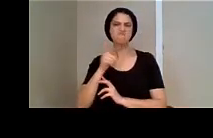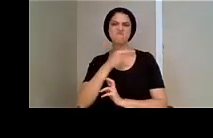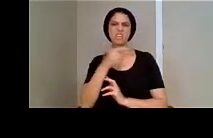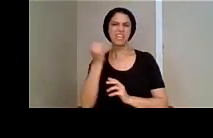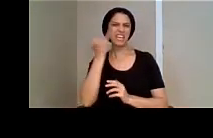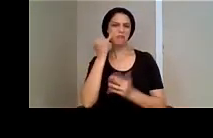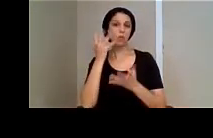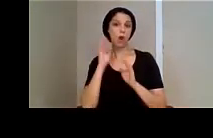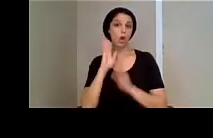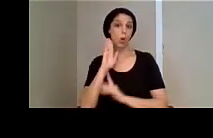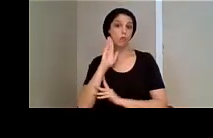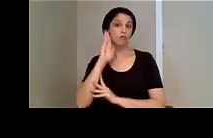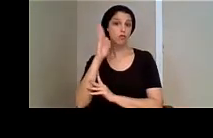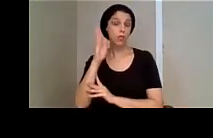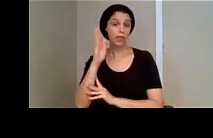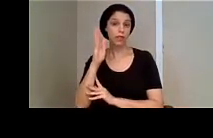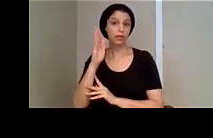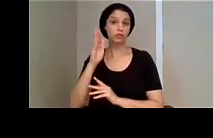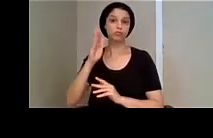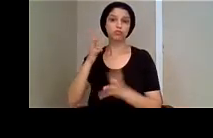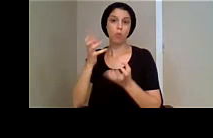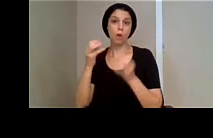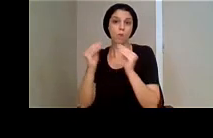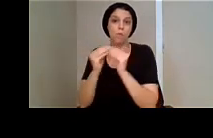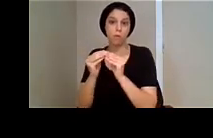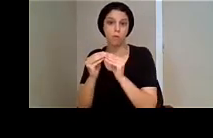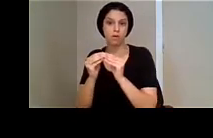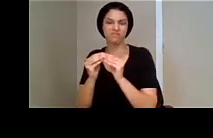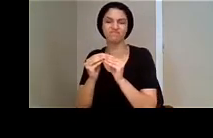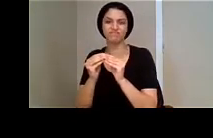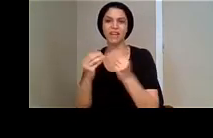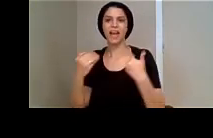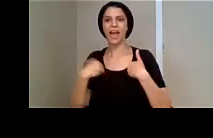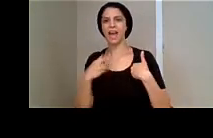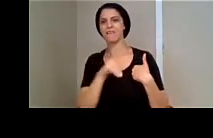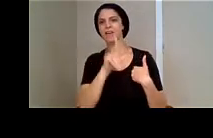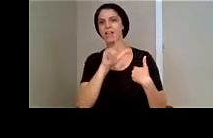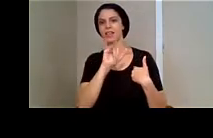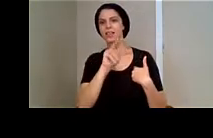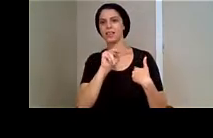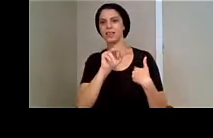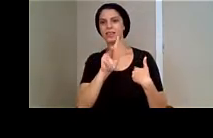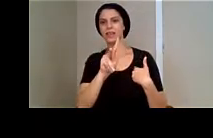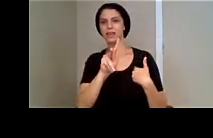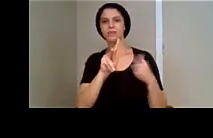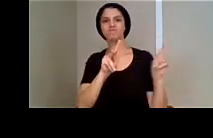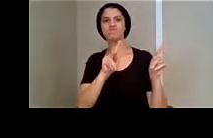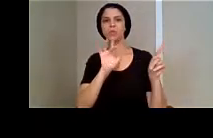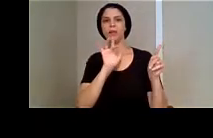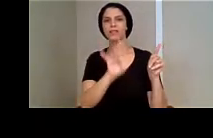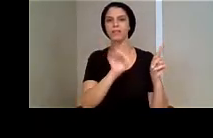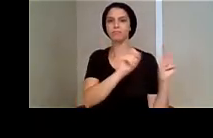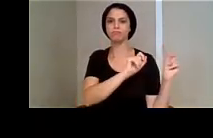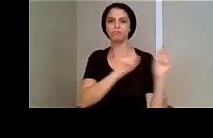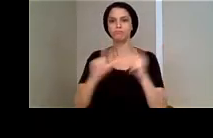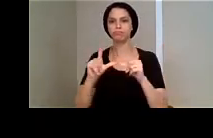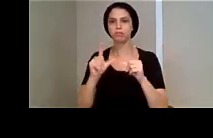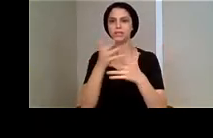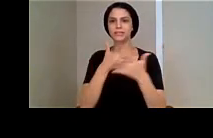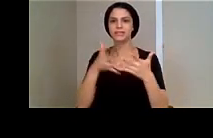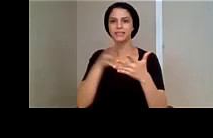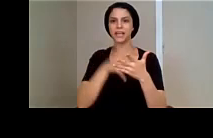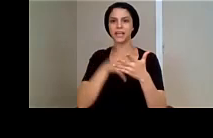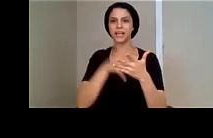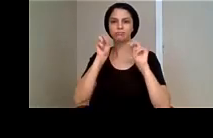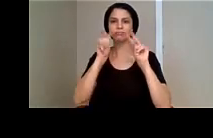attend future ones, the image on this slide is linked so that if I click on the image, it's going to open up the schedule of all of